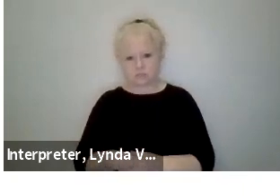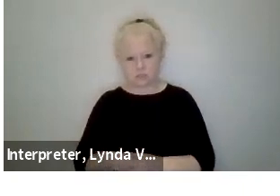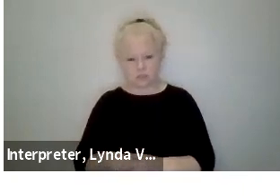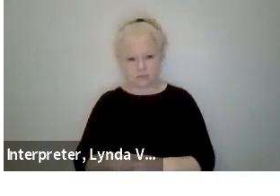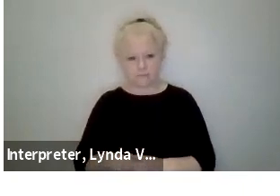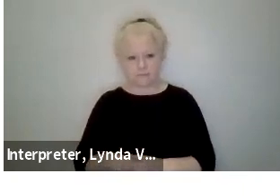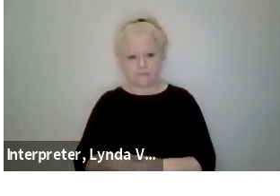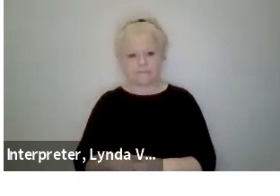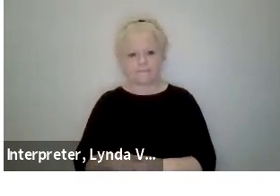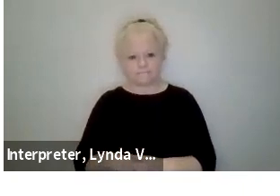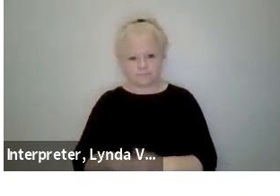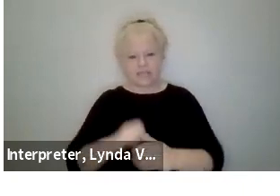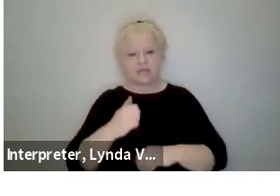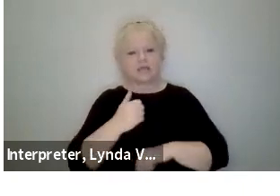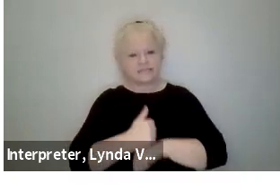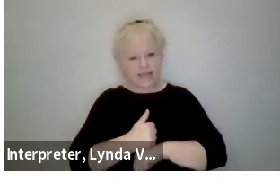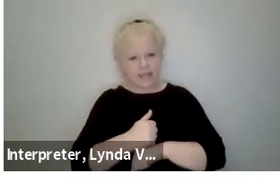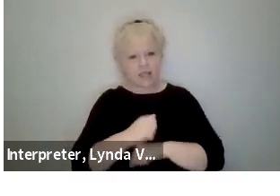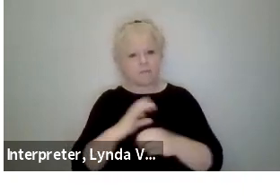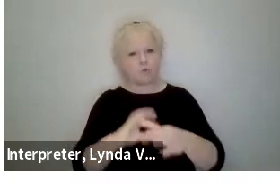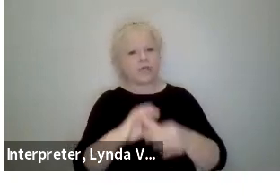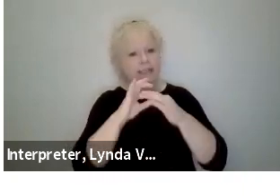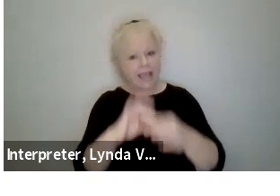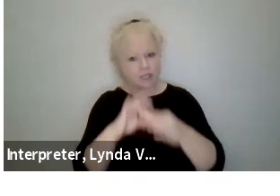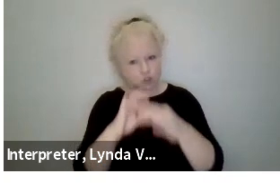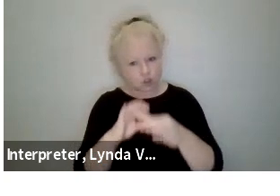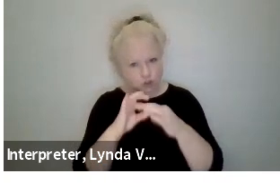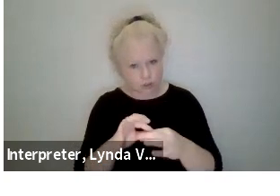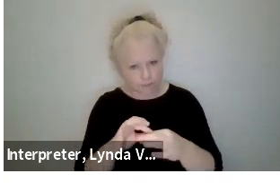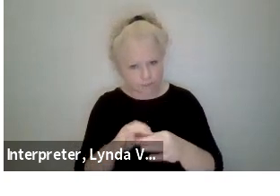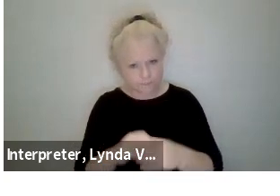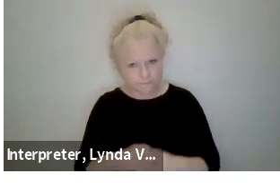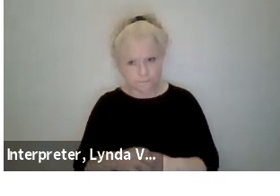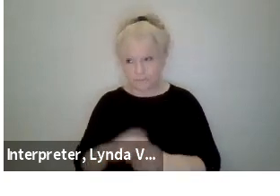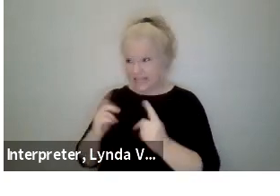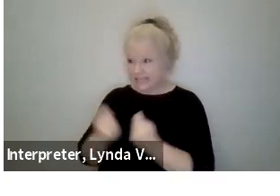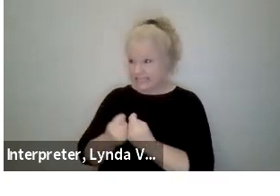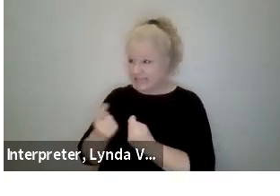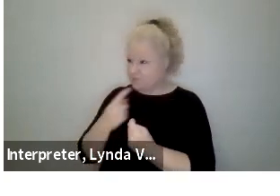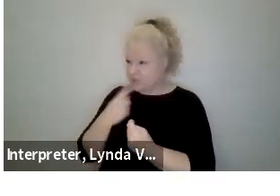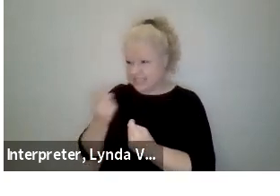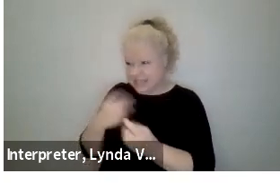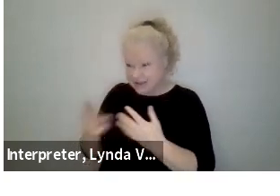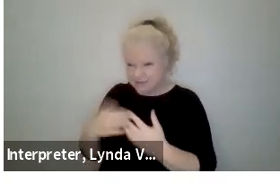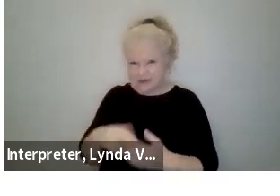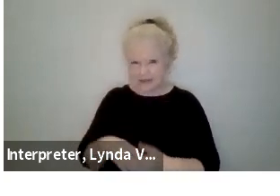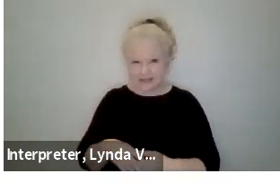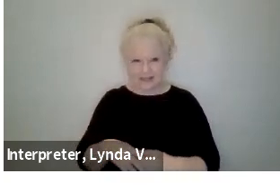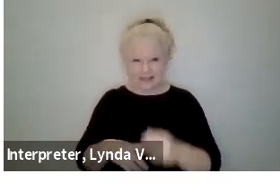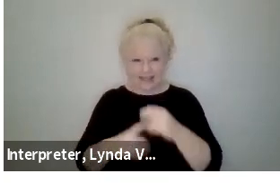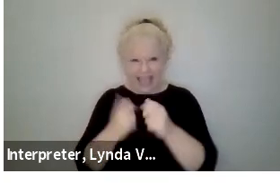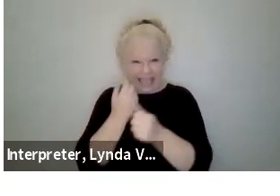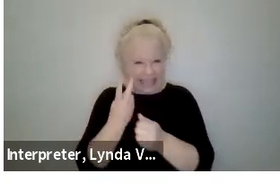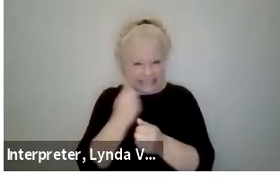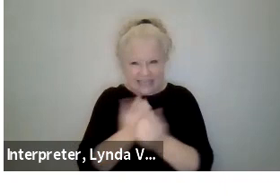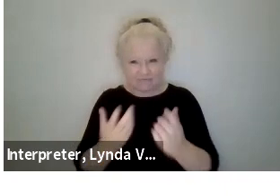Definitely forming relationships. I'm gonna, team, you guys are welcome to jump in. The way my screens are positioned, I can't see